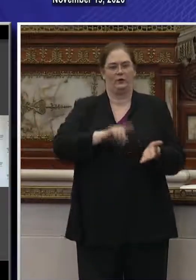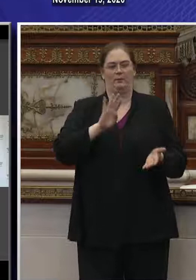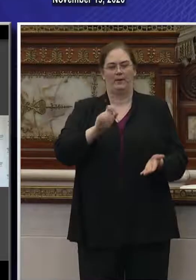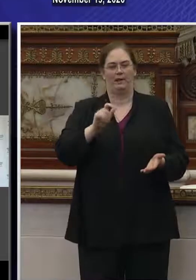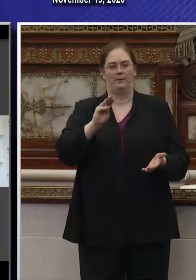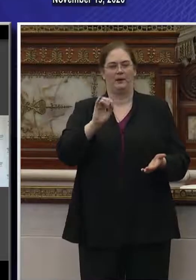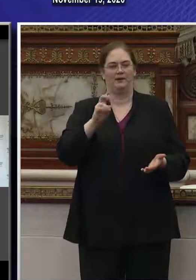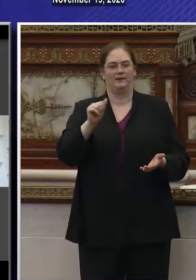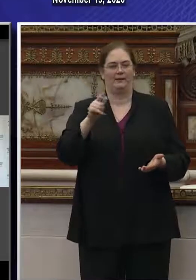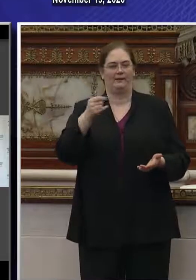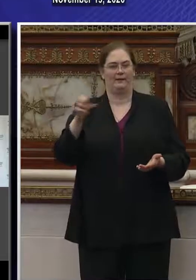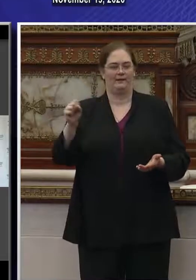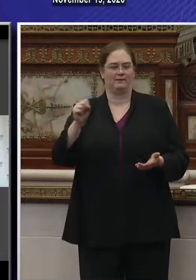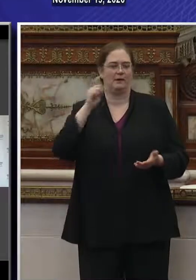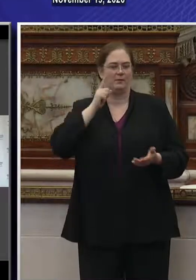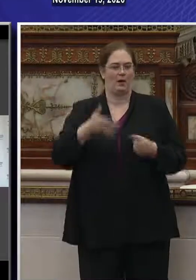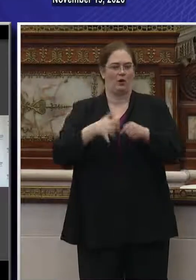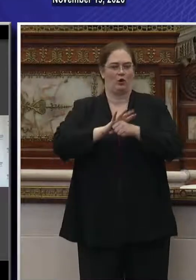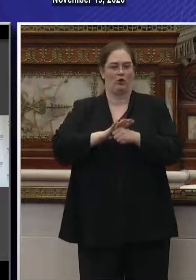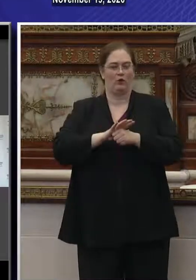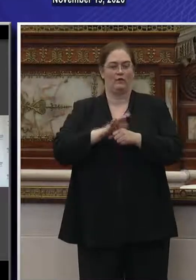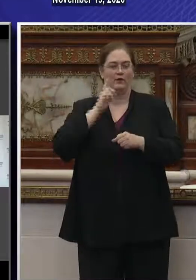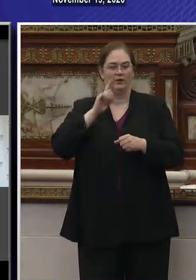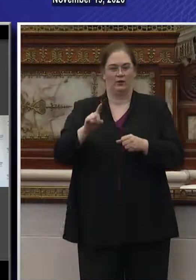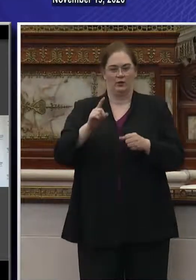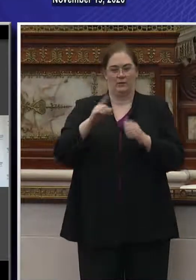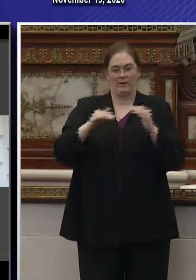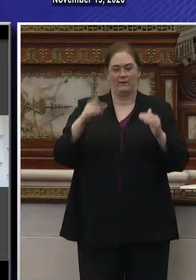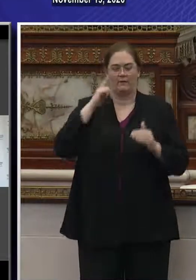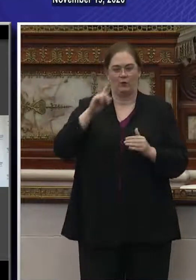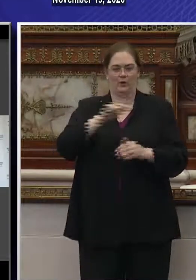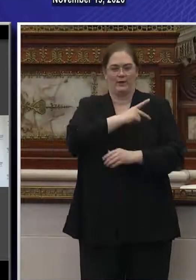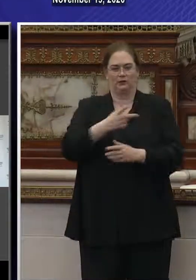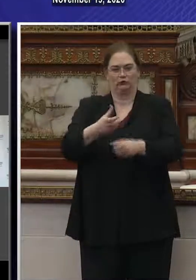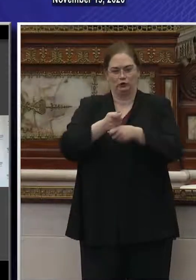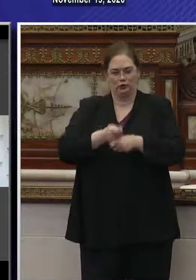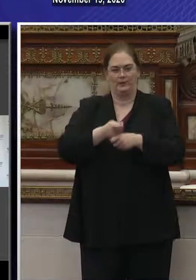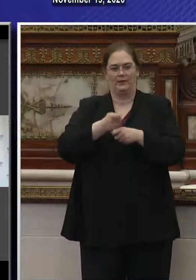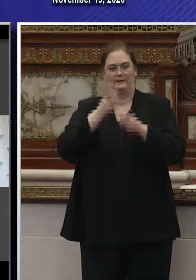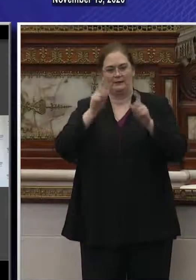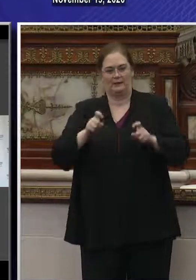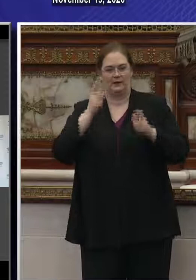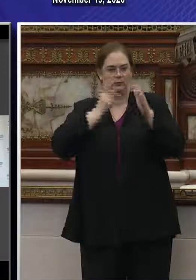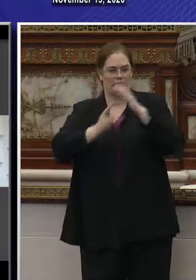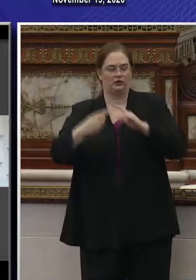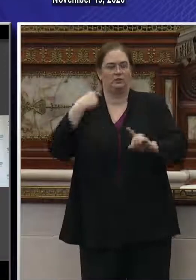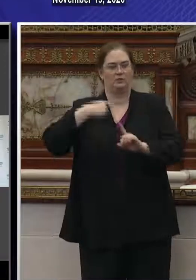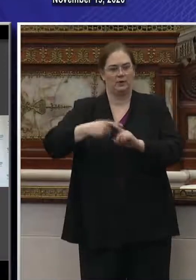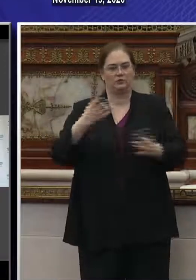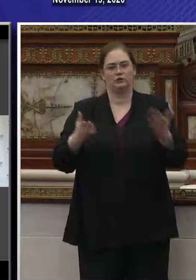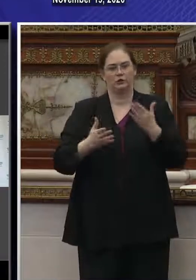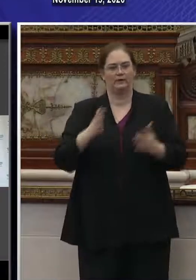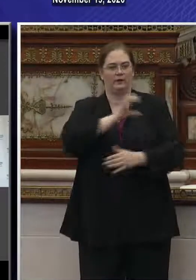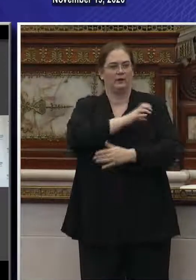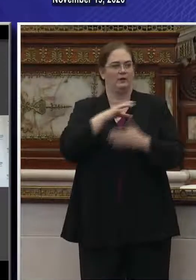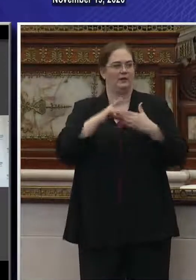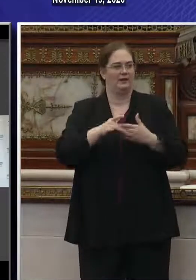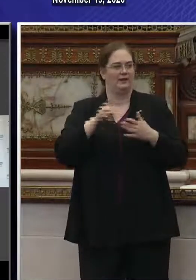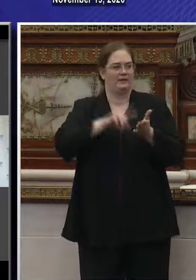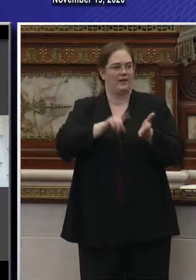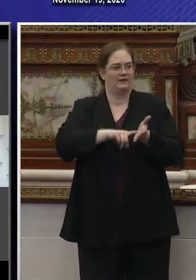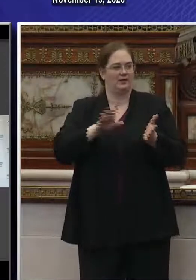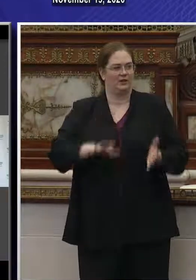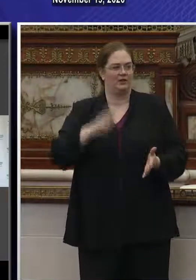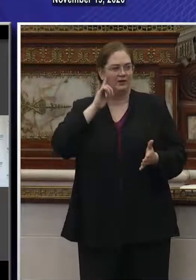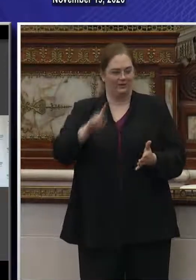Melinda Gates Foundation grant on COVID-19 digital platform for patient recruitment, testing, and prediction, as well as serving as the clinical lead investigator